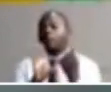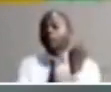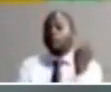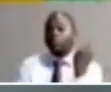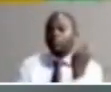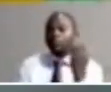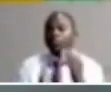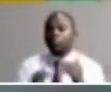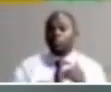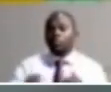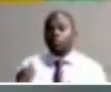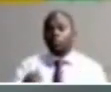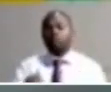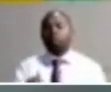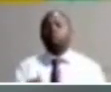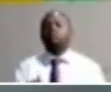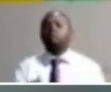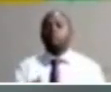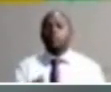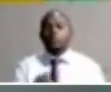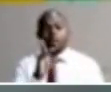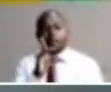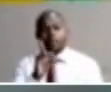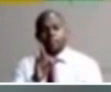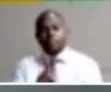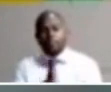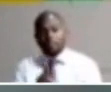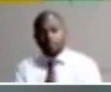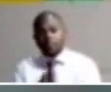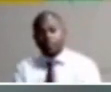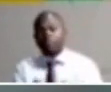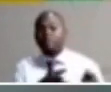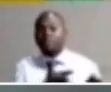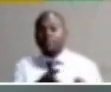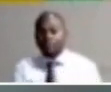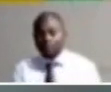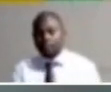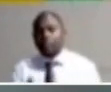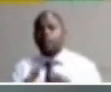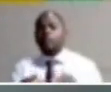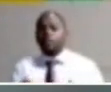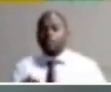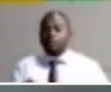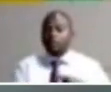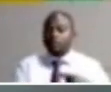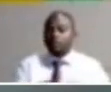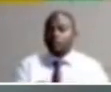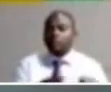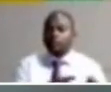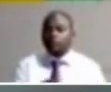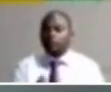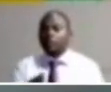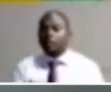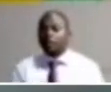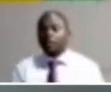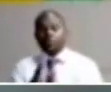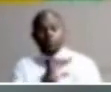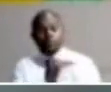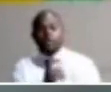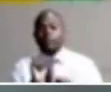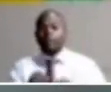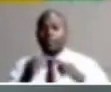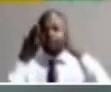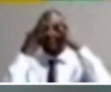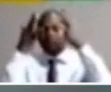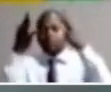countries with advanced medical systems until a situation where the medical authorities have to decide